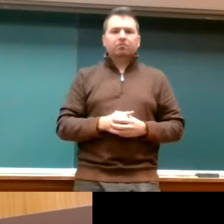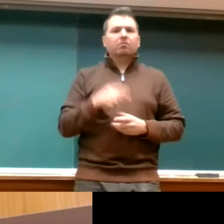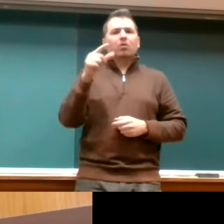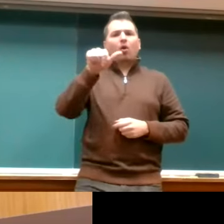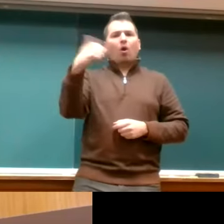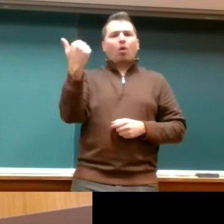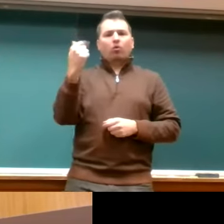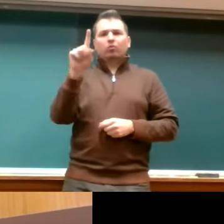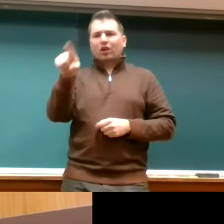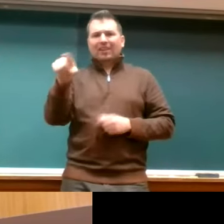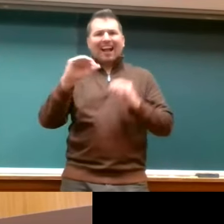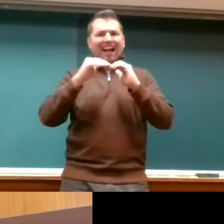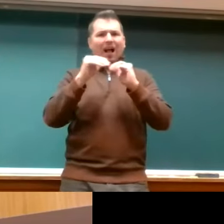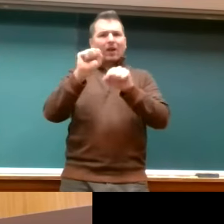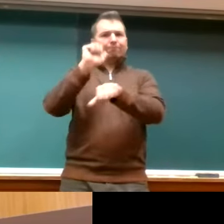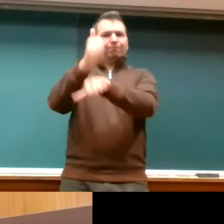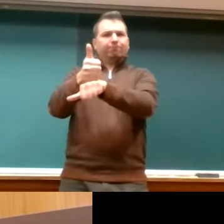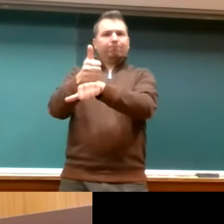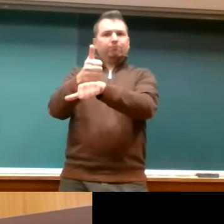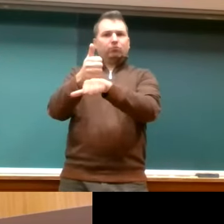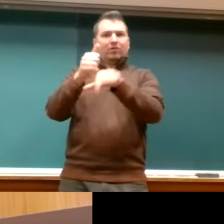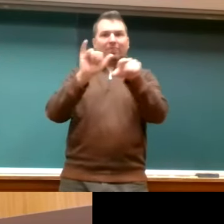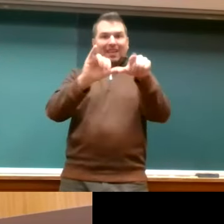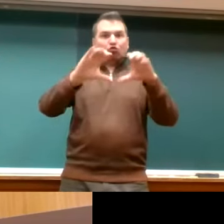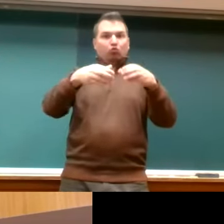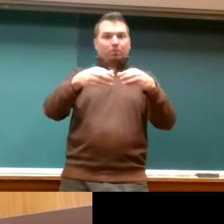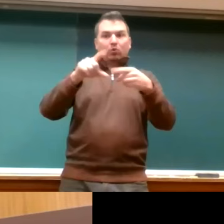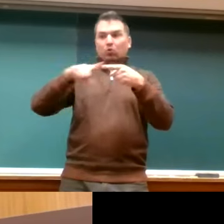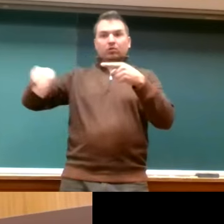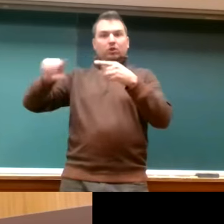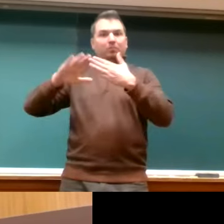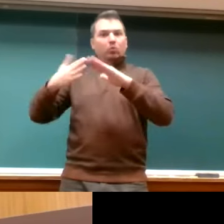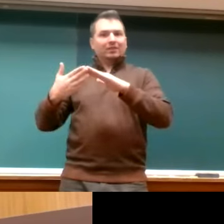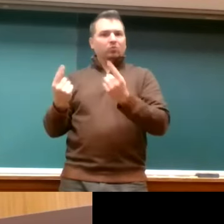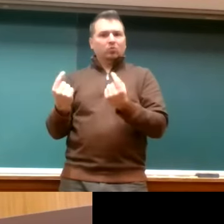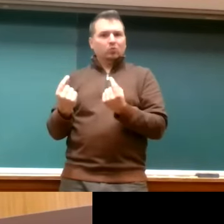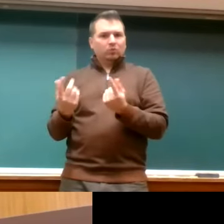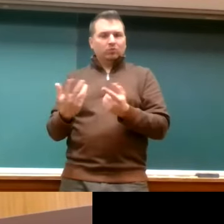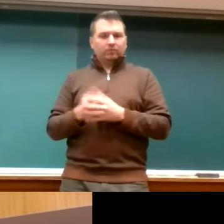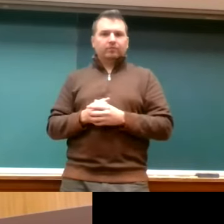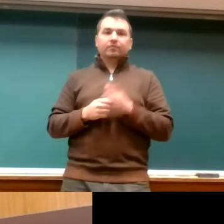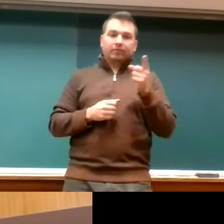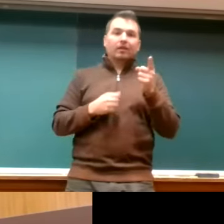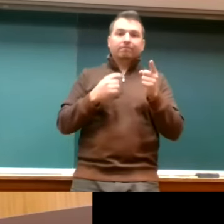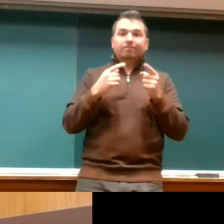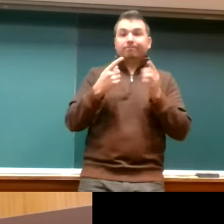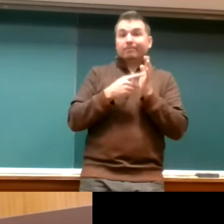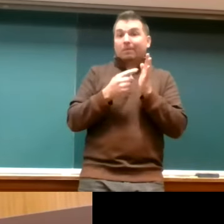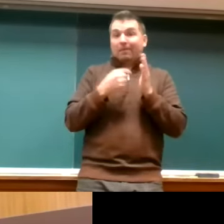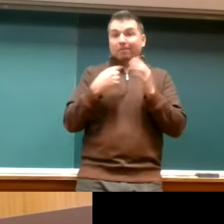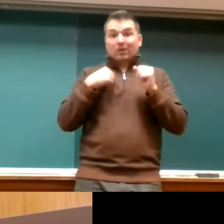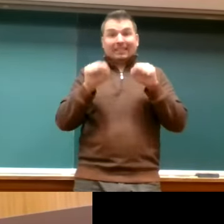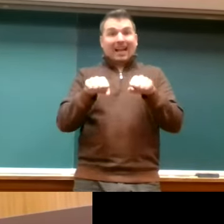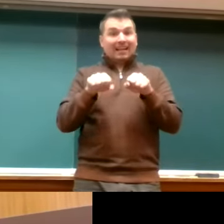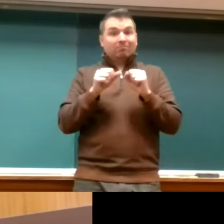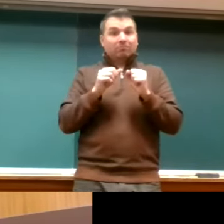get started in communities who don't have access yet to this? Well, what we do is we're on Zoom. So we could, let's say you guys wanted to